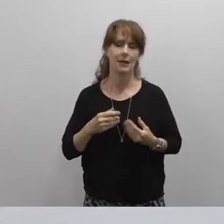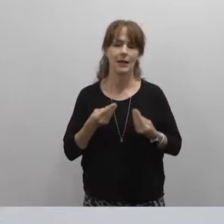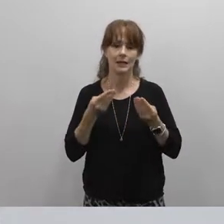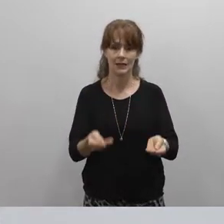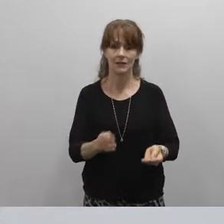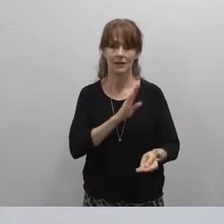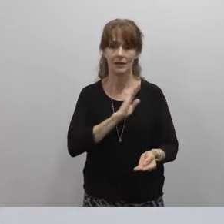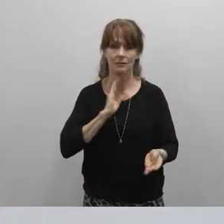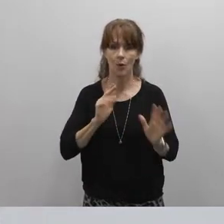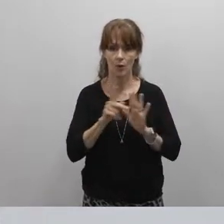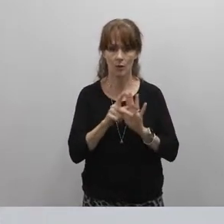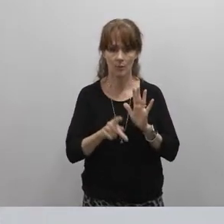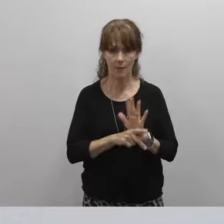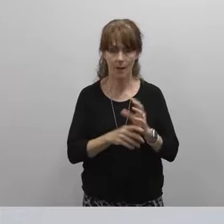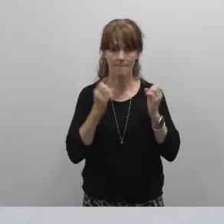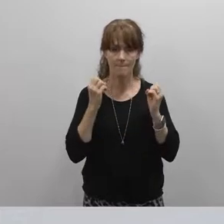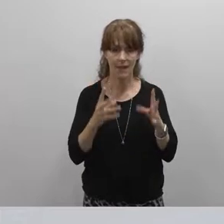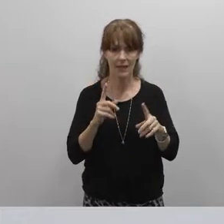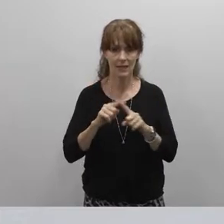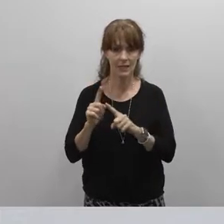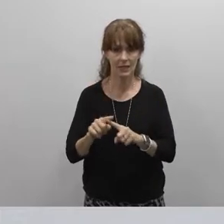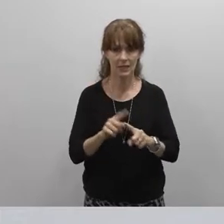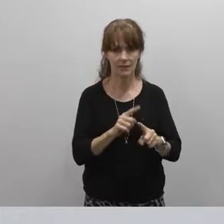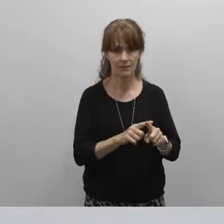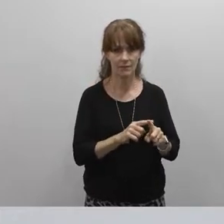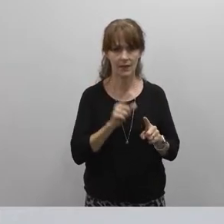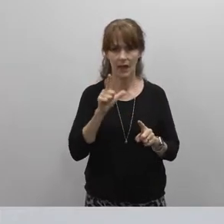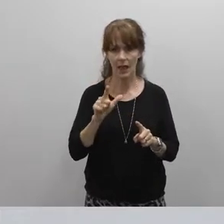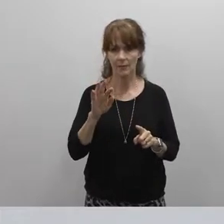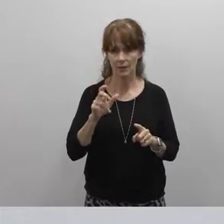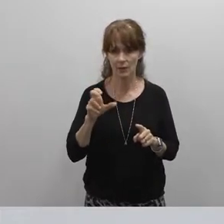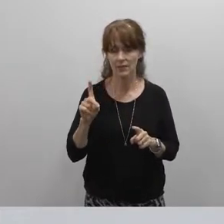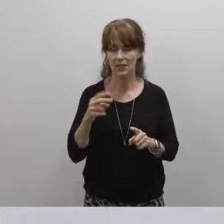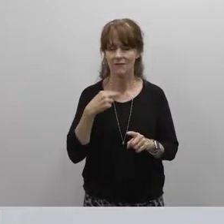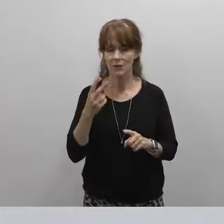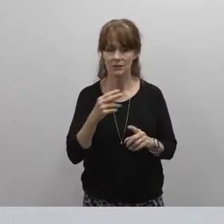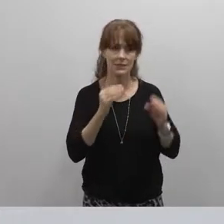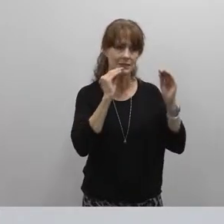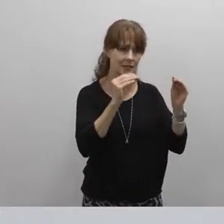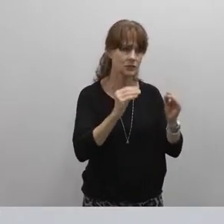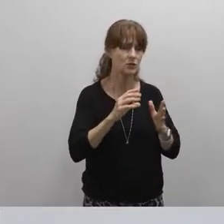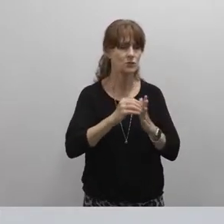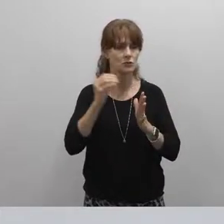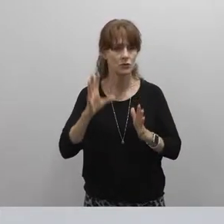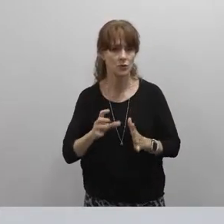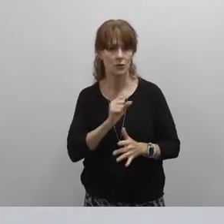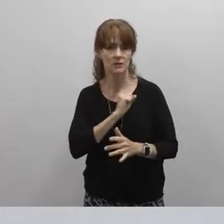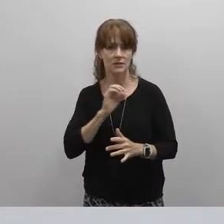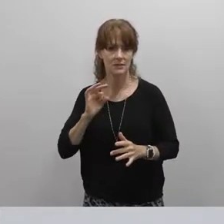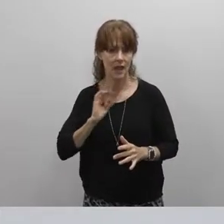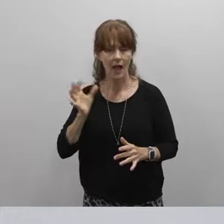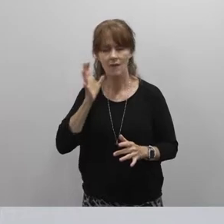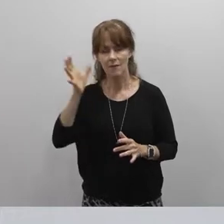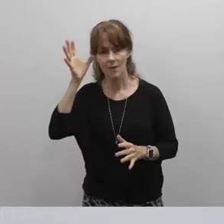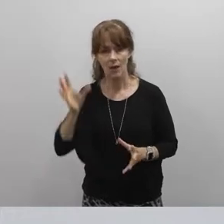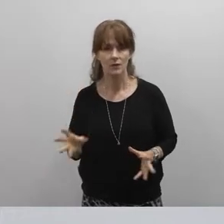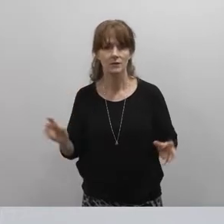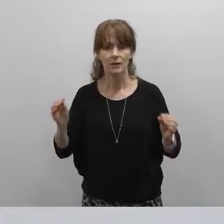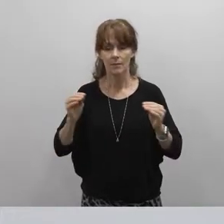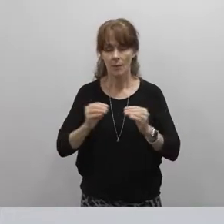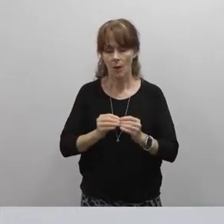today, including the insight of many different important LBUSD voices, teachers, students, staff, parents, and more. Not only will